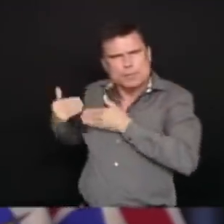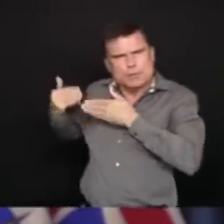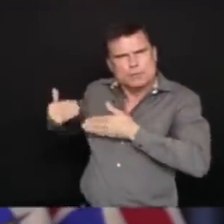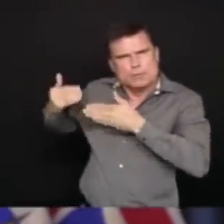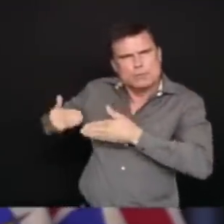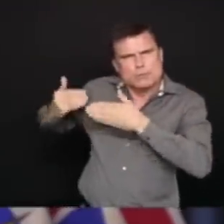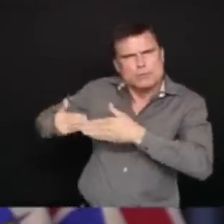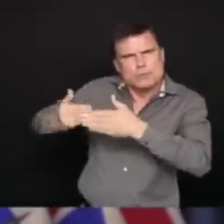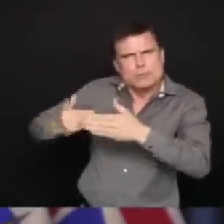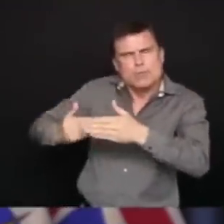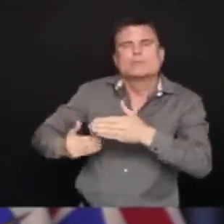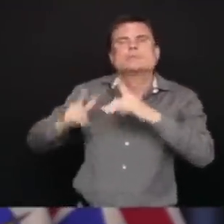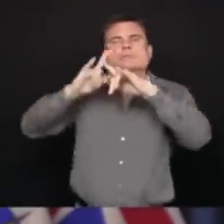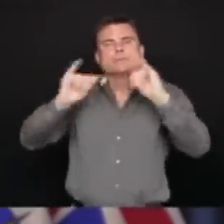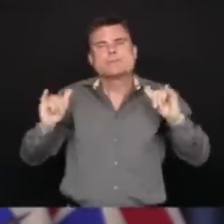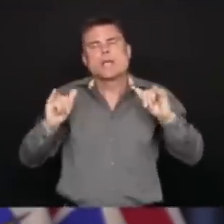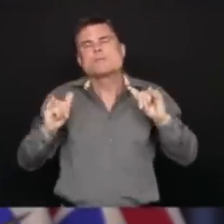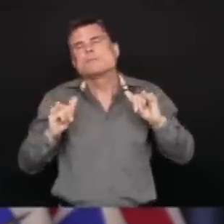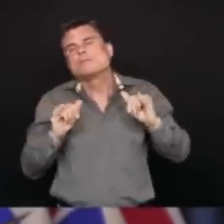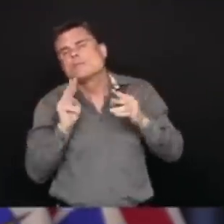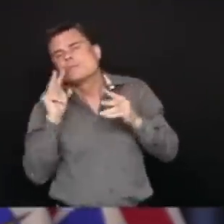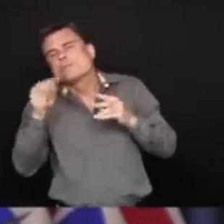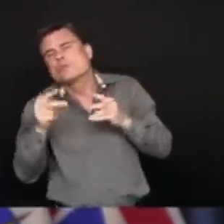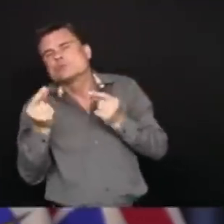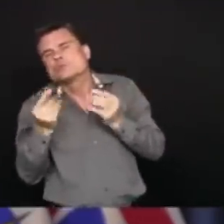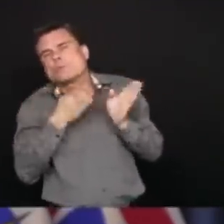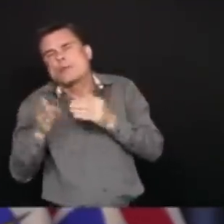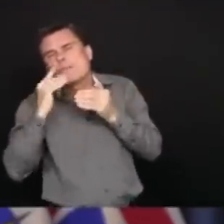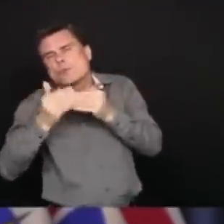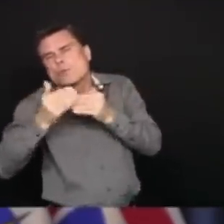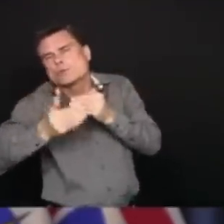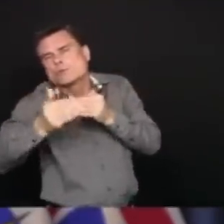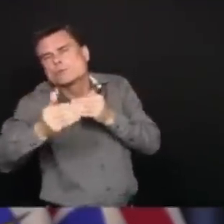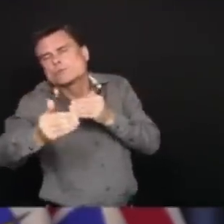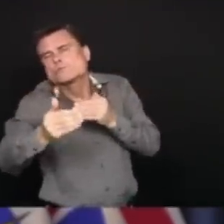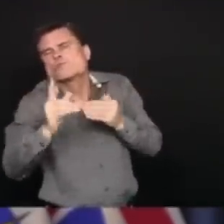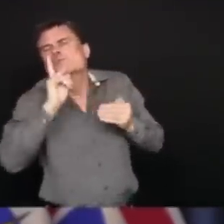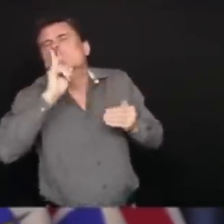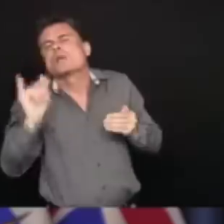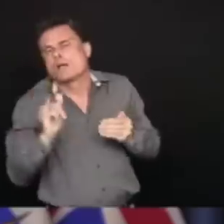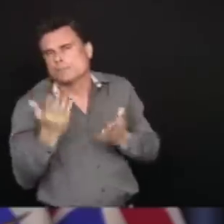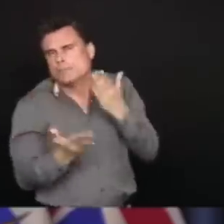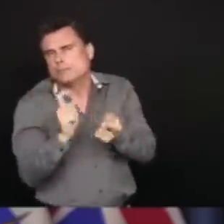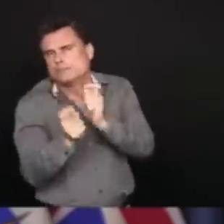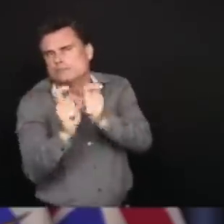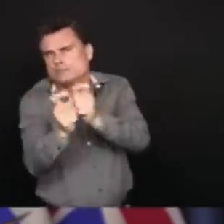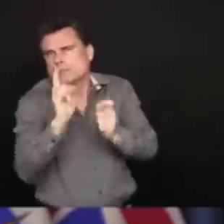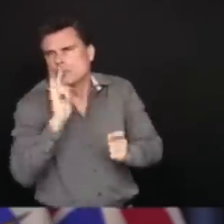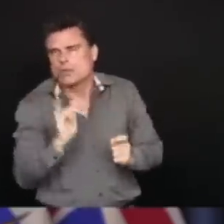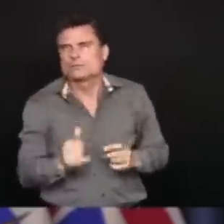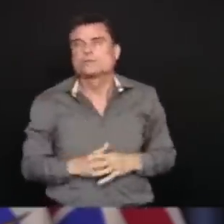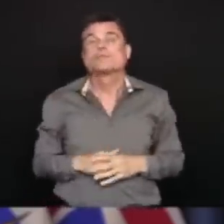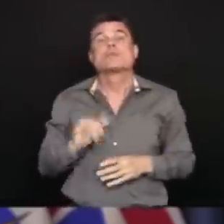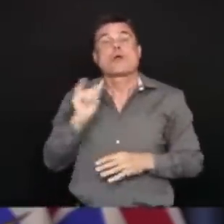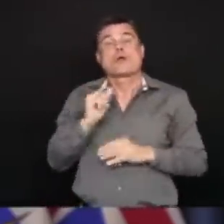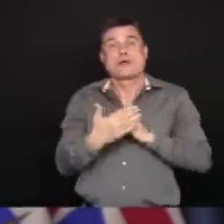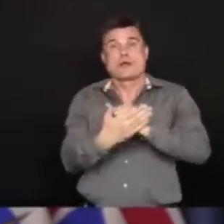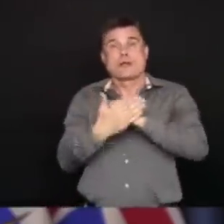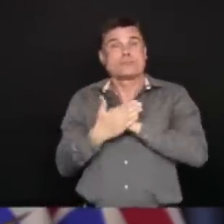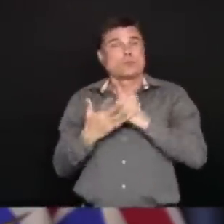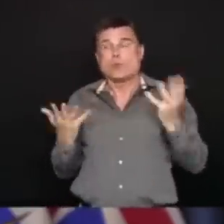also gave us some ideas of when and where we may be looking at lifting the restrictions and orders that we have in place